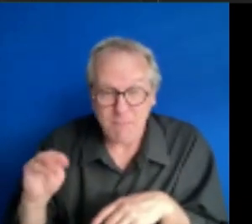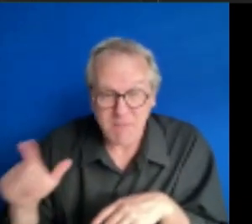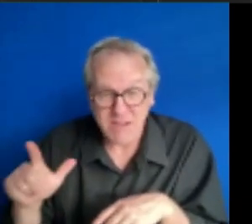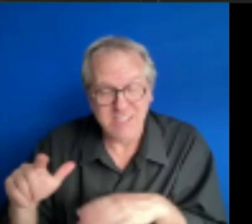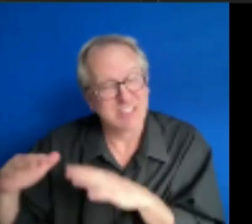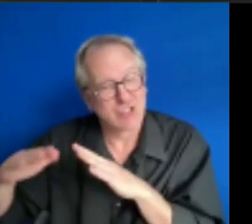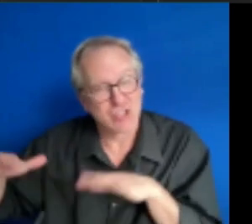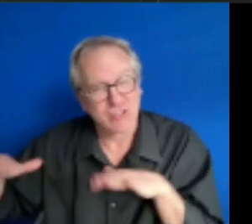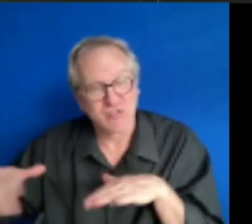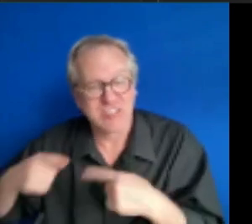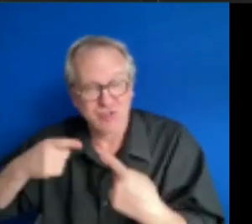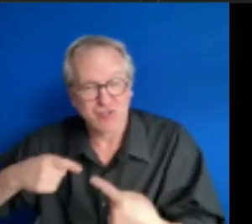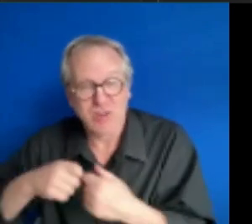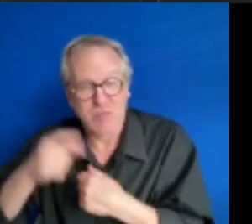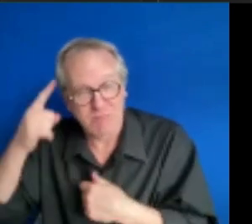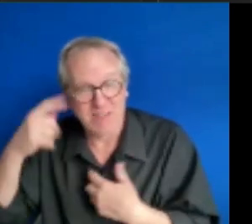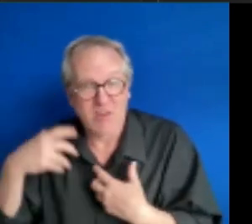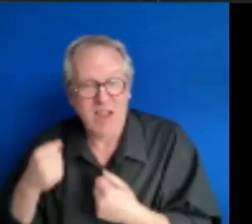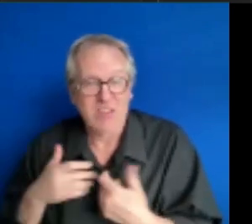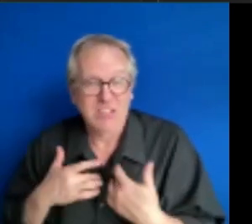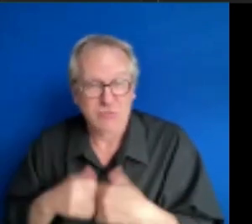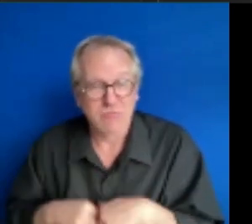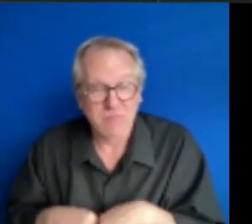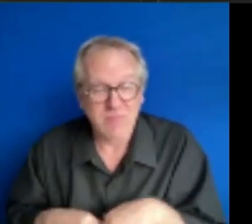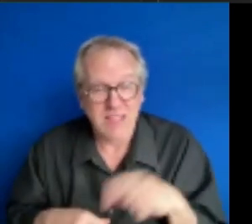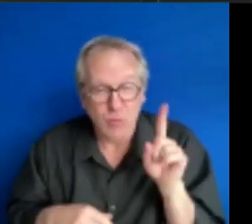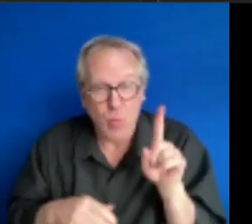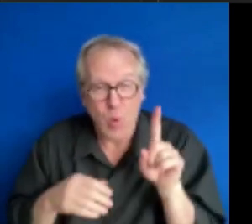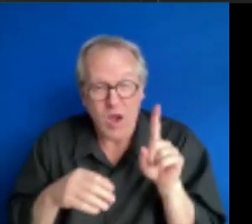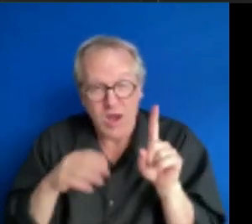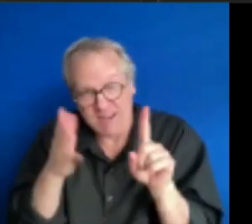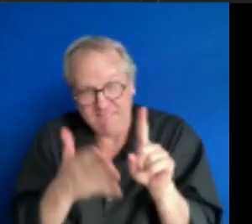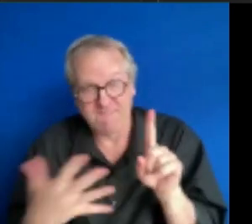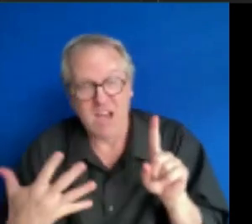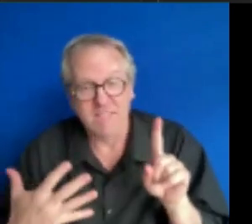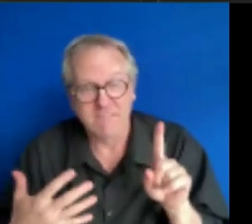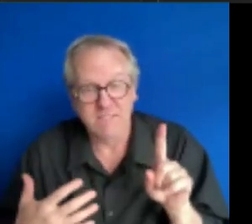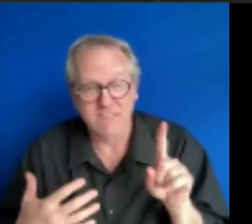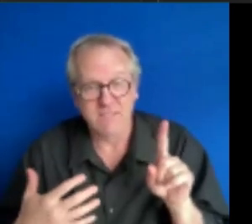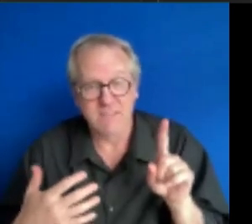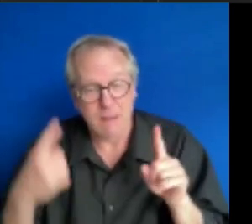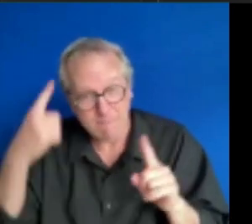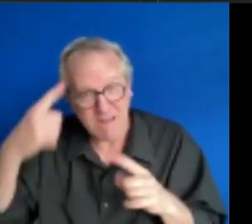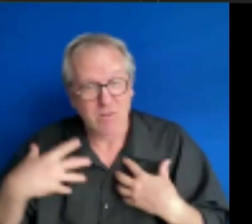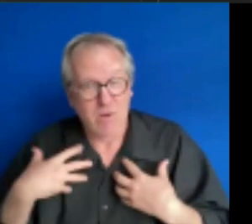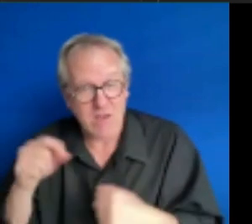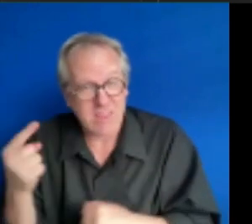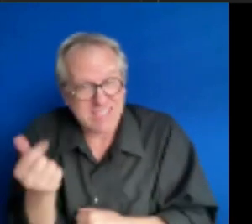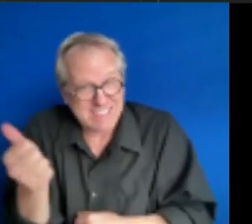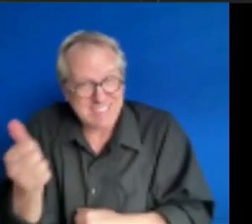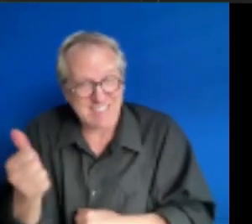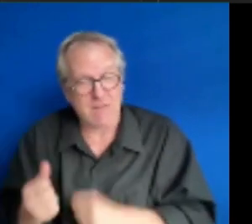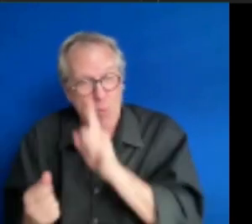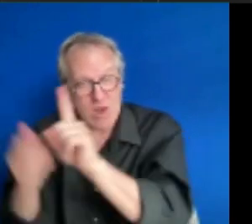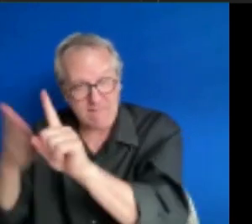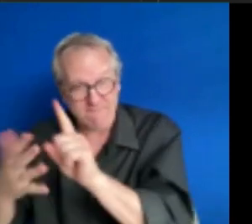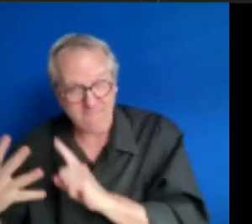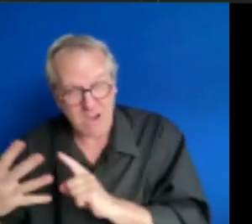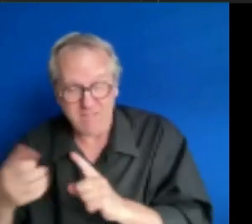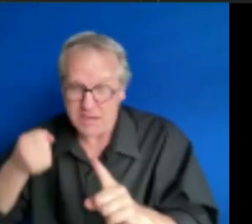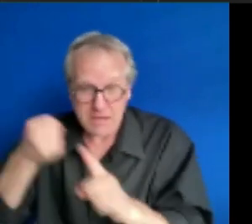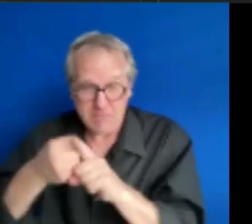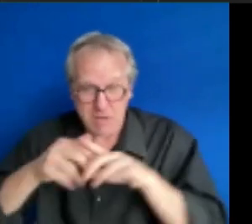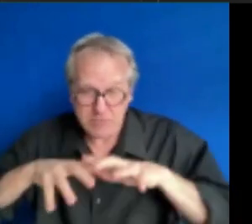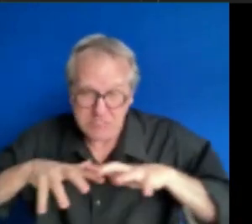our children struggle with mental health concerns. That's one in five. So just mental health alone impacts such a